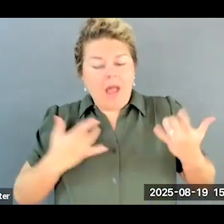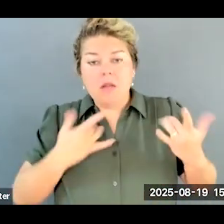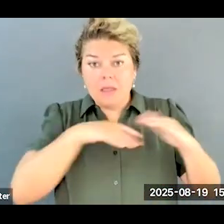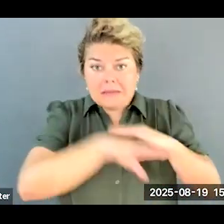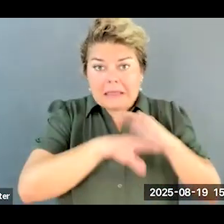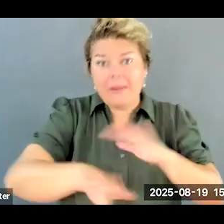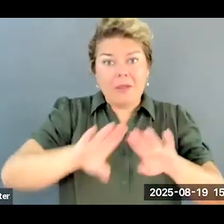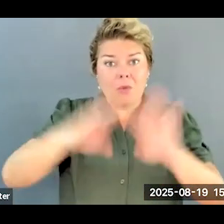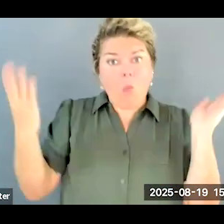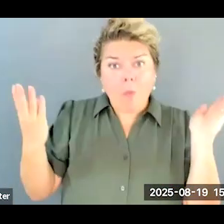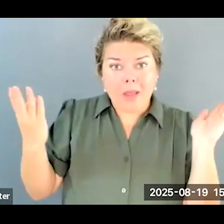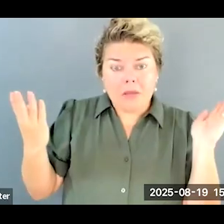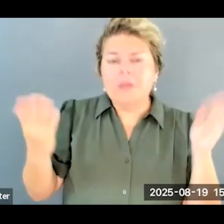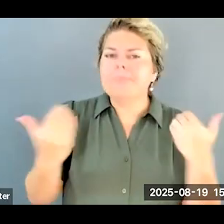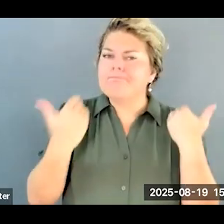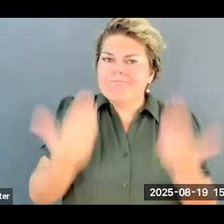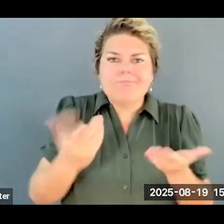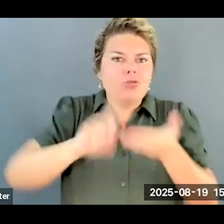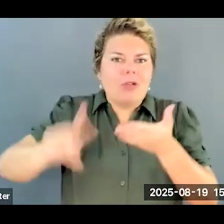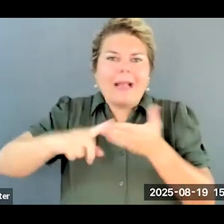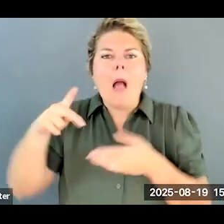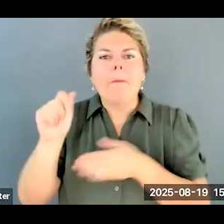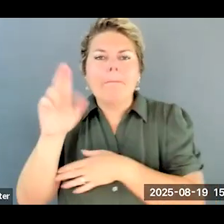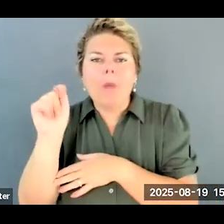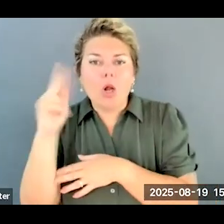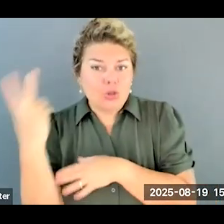accessible space for your event, please check out the part 2 of